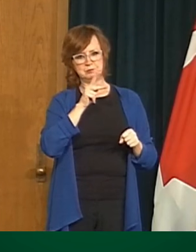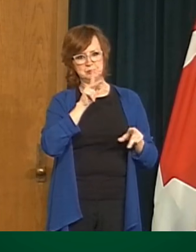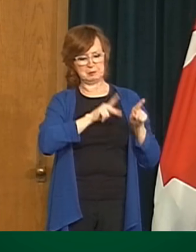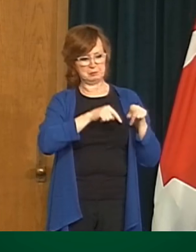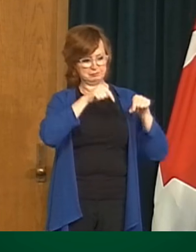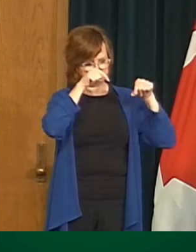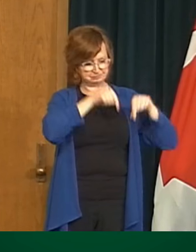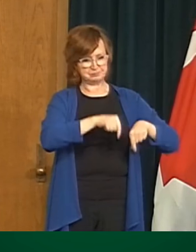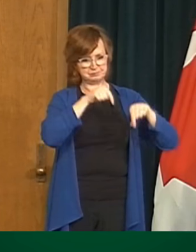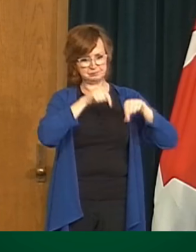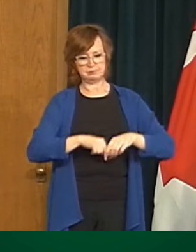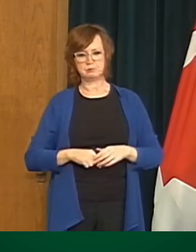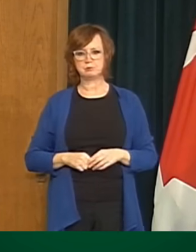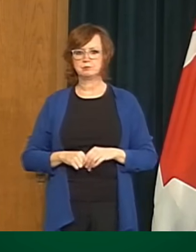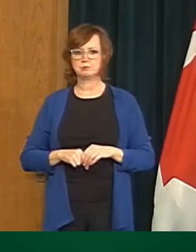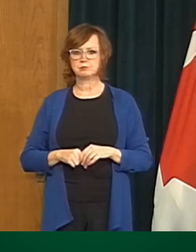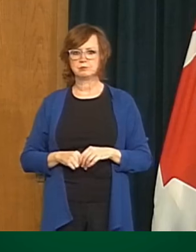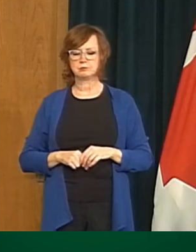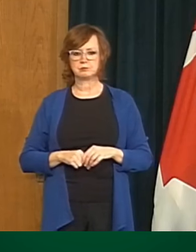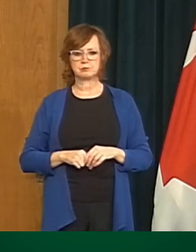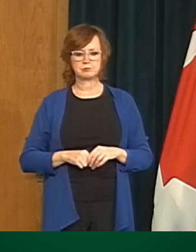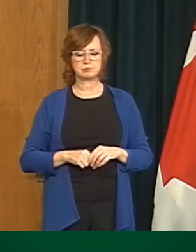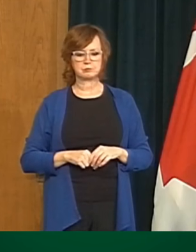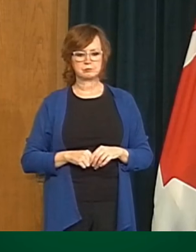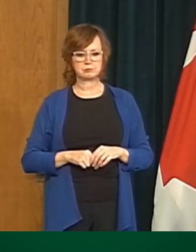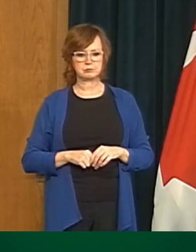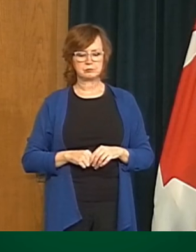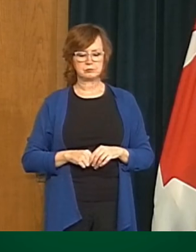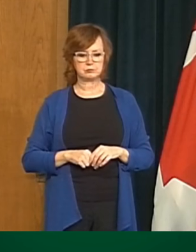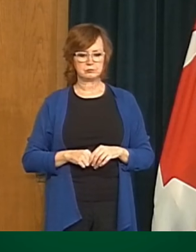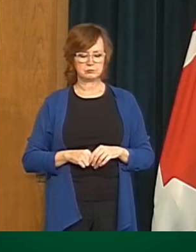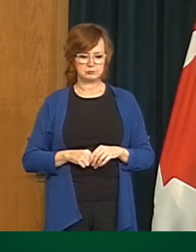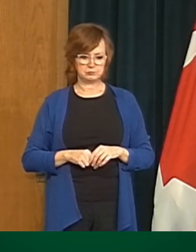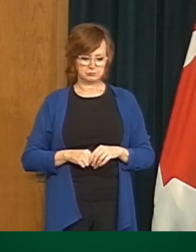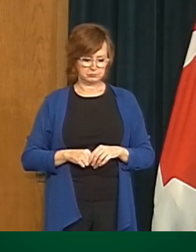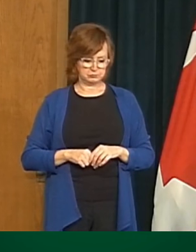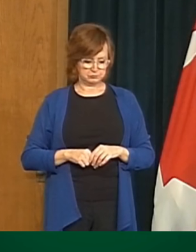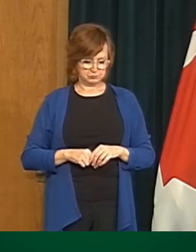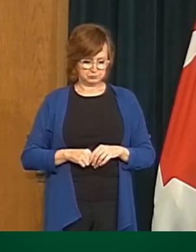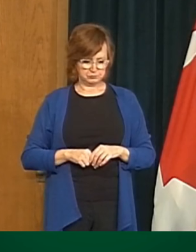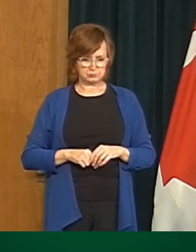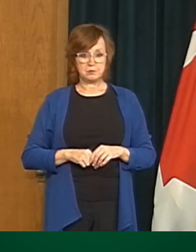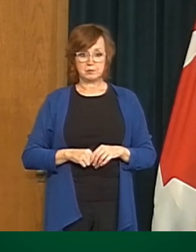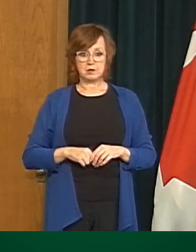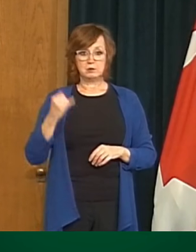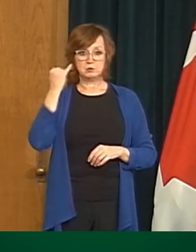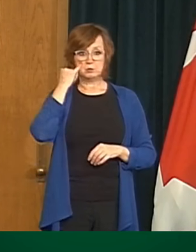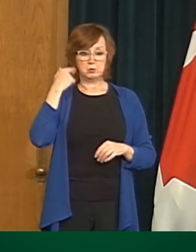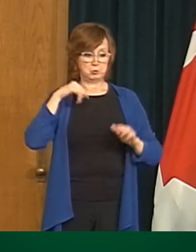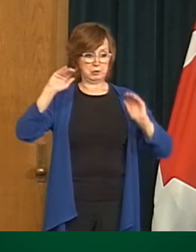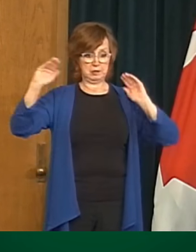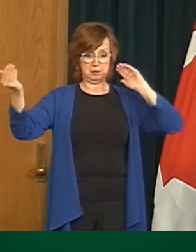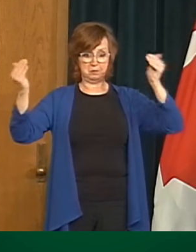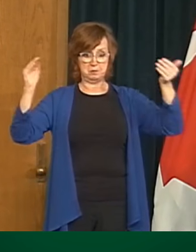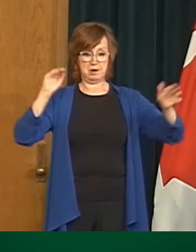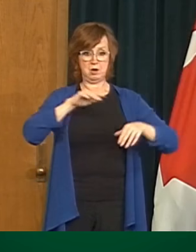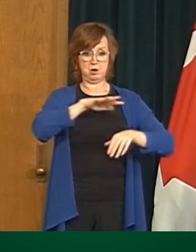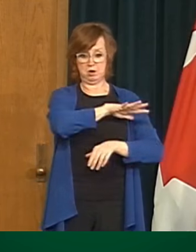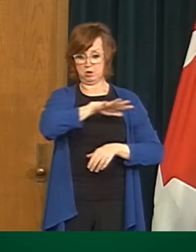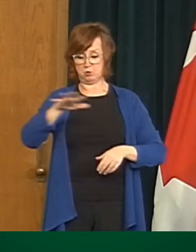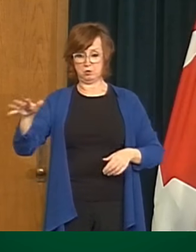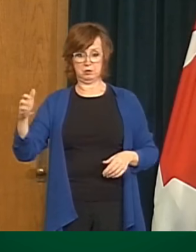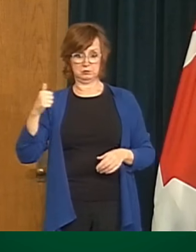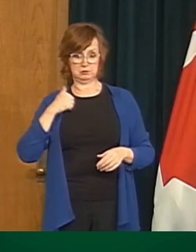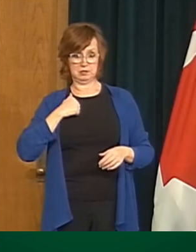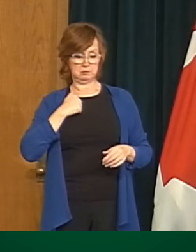work in our respective provinces is not isolated to Saskatchewan as we look at other provinces as well, look at using infrastructure